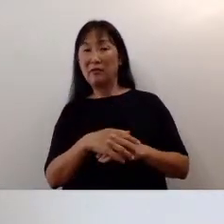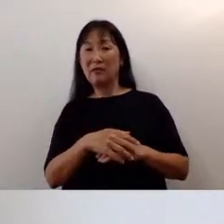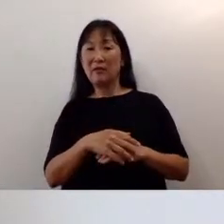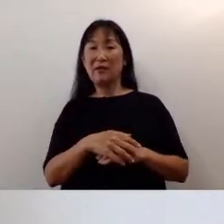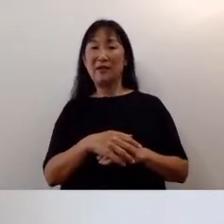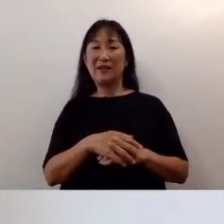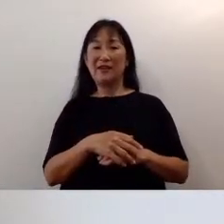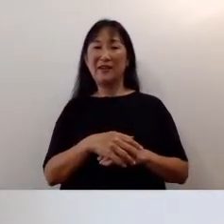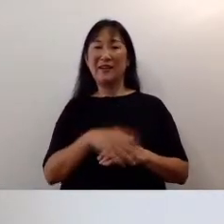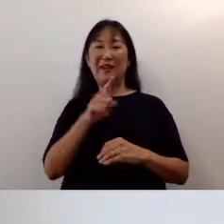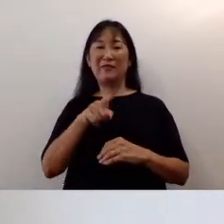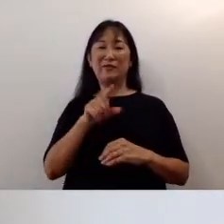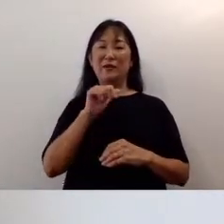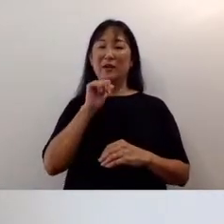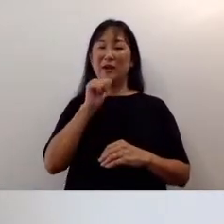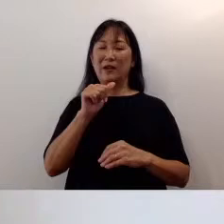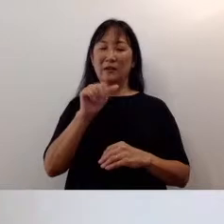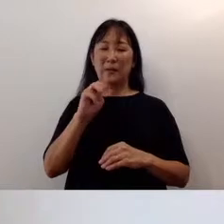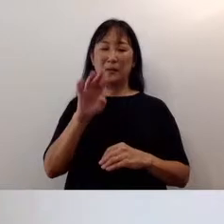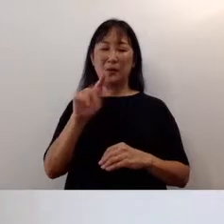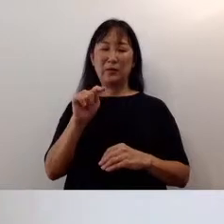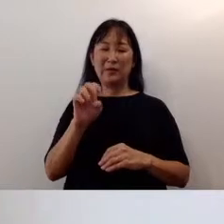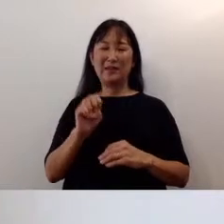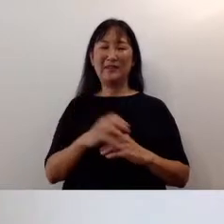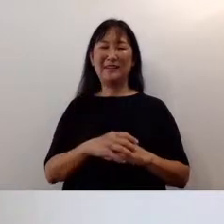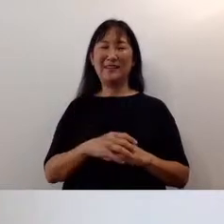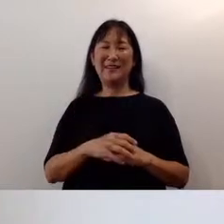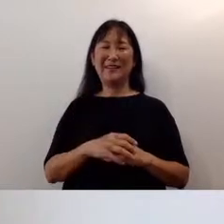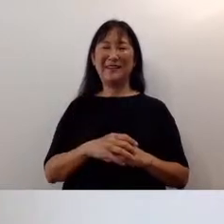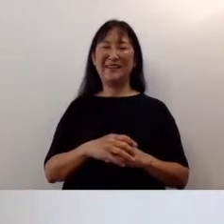She's got to unmute herself.